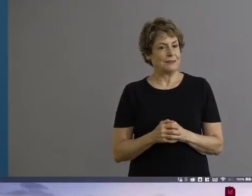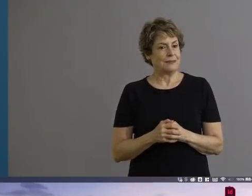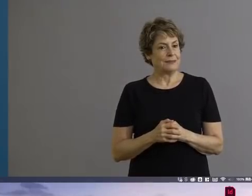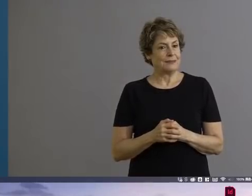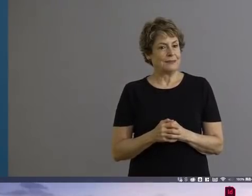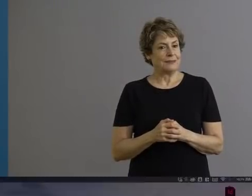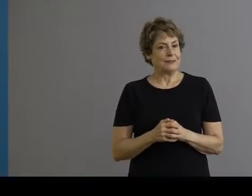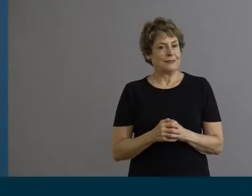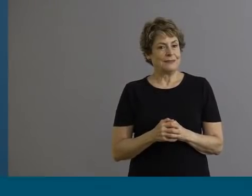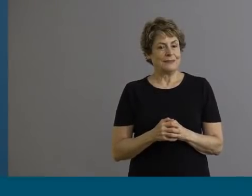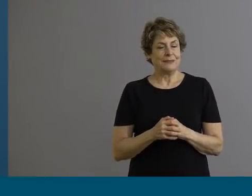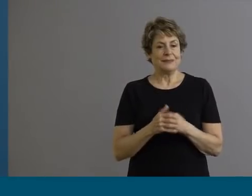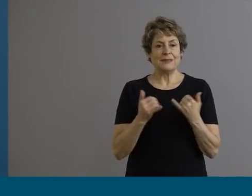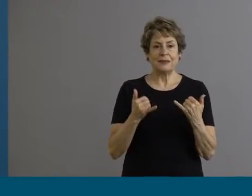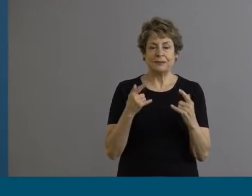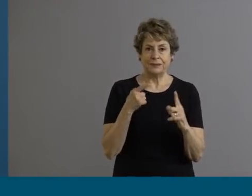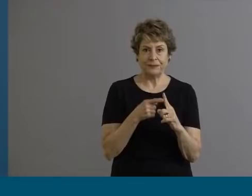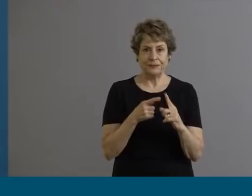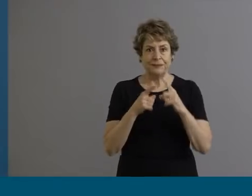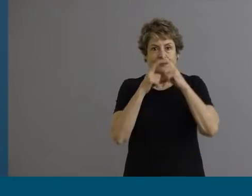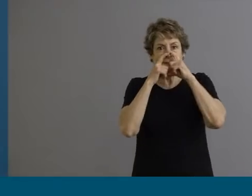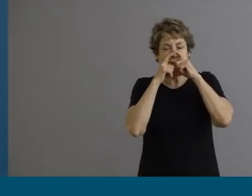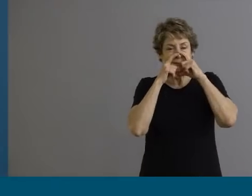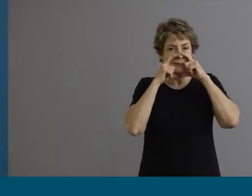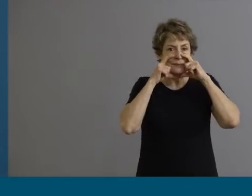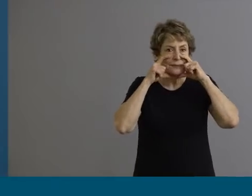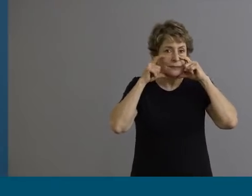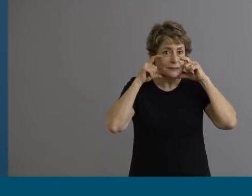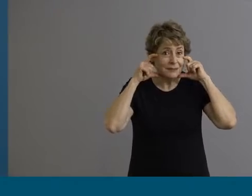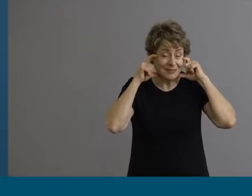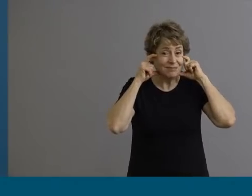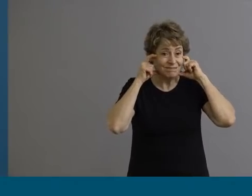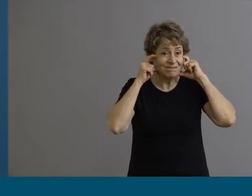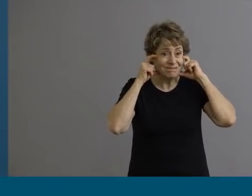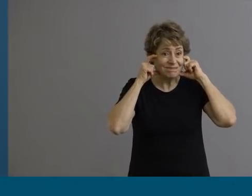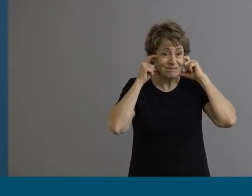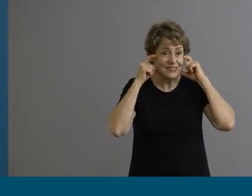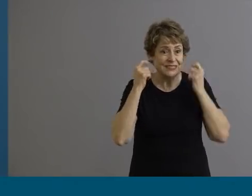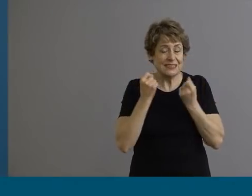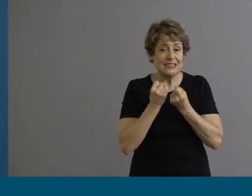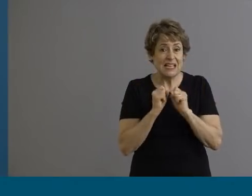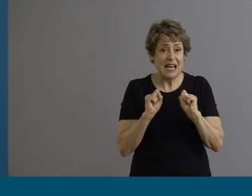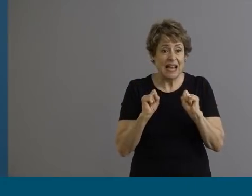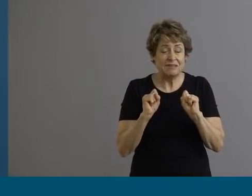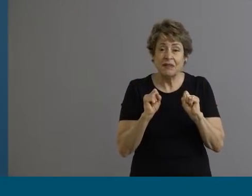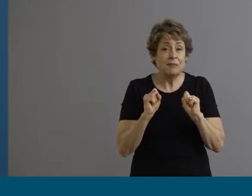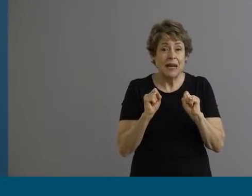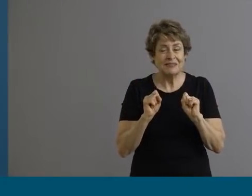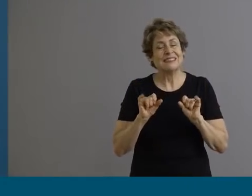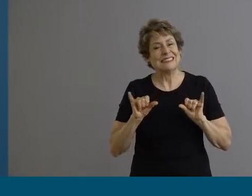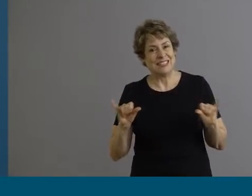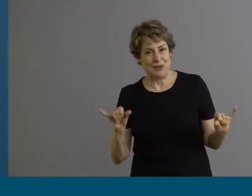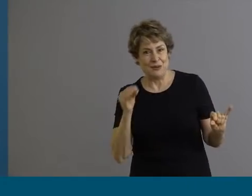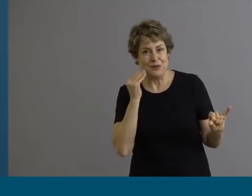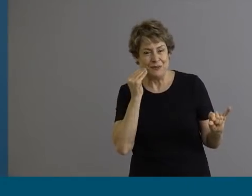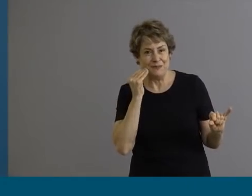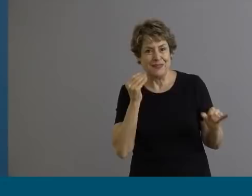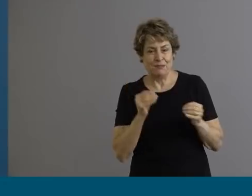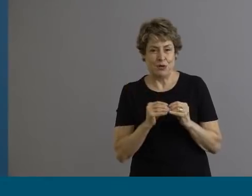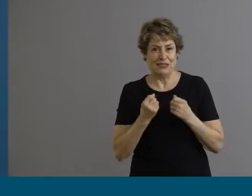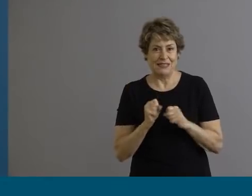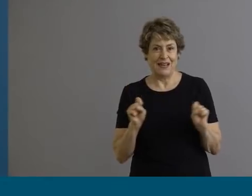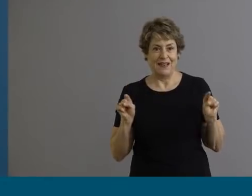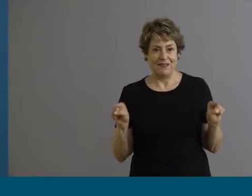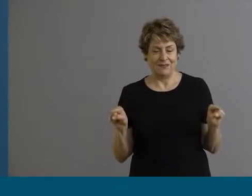Wear a mask, the virus is widespread, you are safer at home. I want to, before we go to questions, I want to thank the people